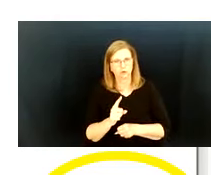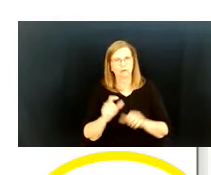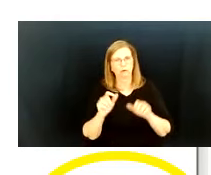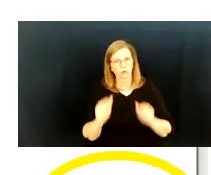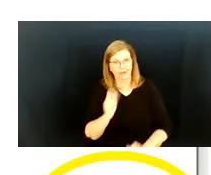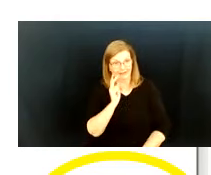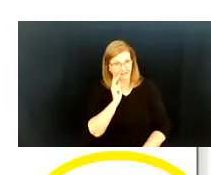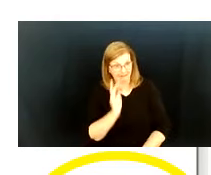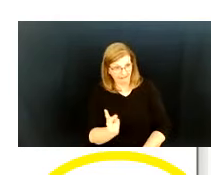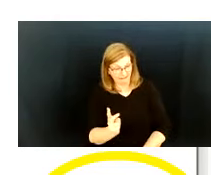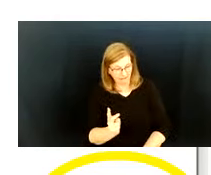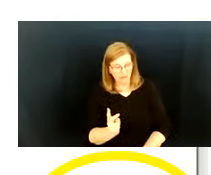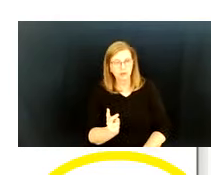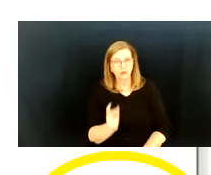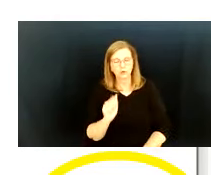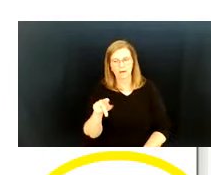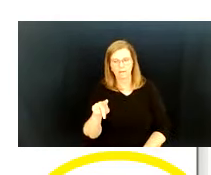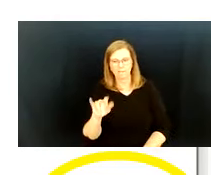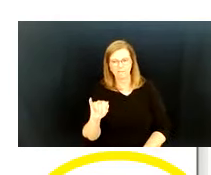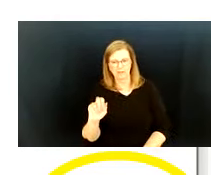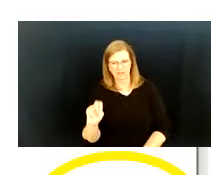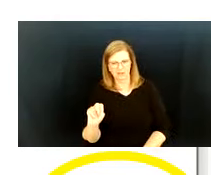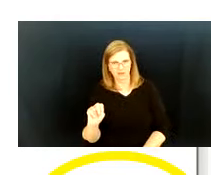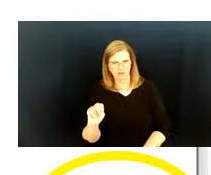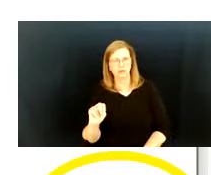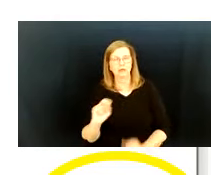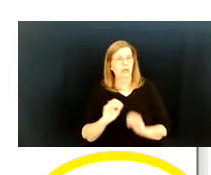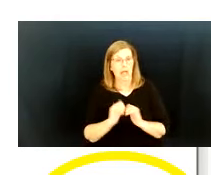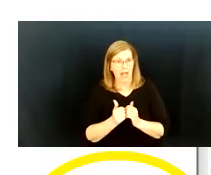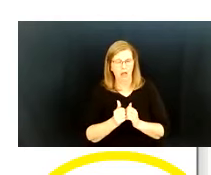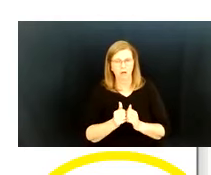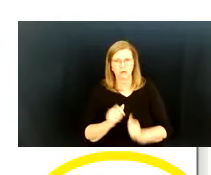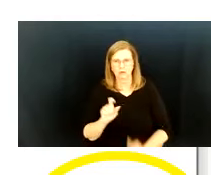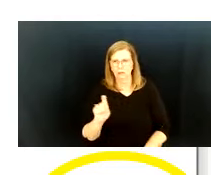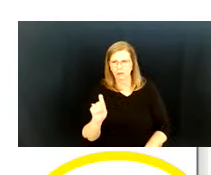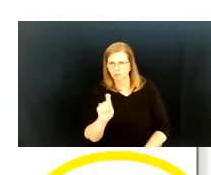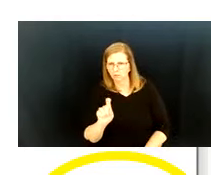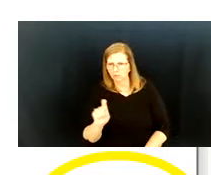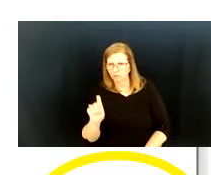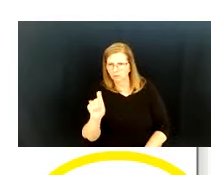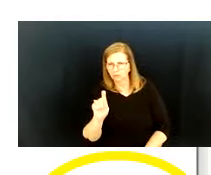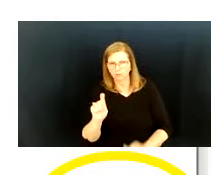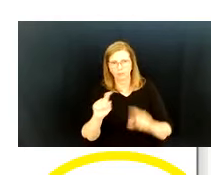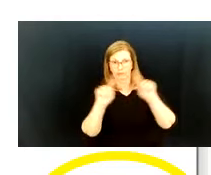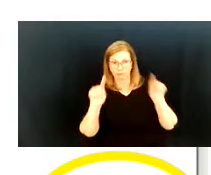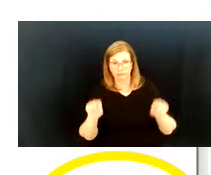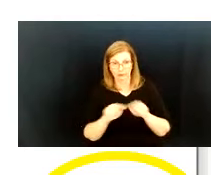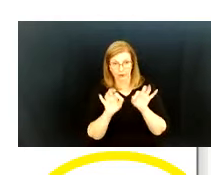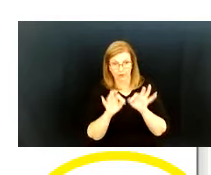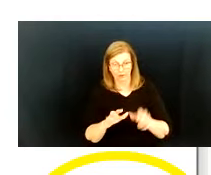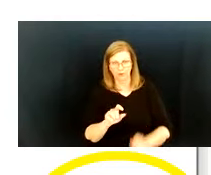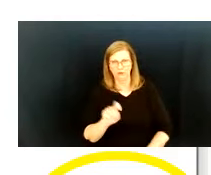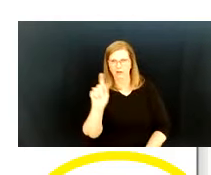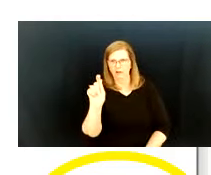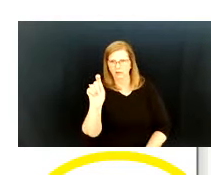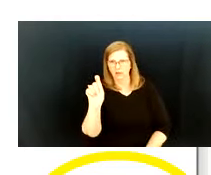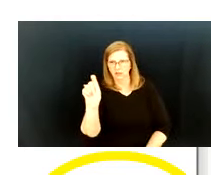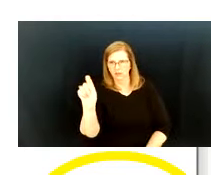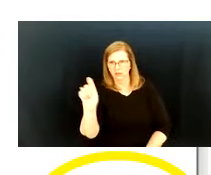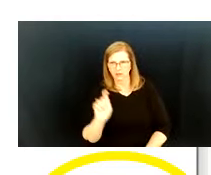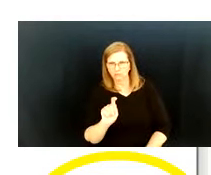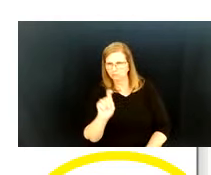visible, you may pin videos by hover over the video of the interpreters, click on the 3 dots, and then pin